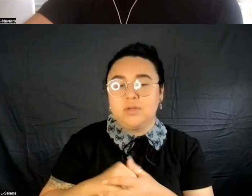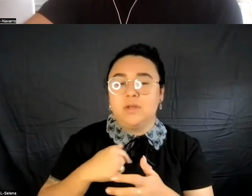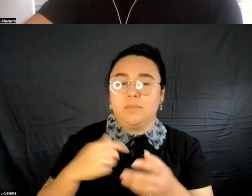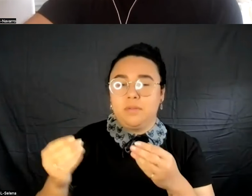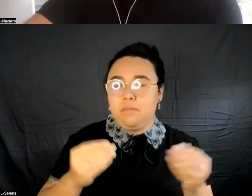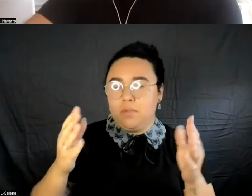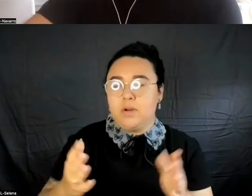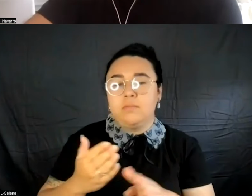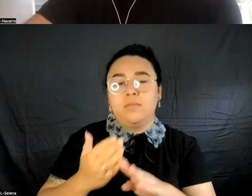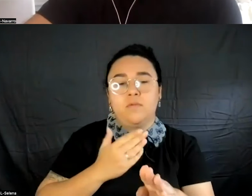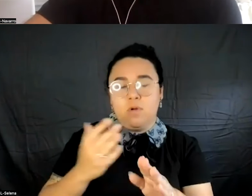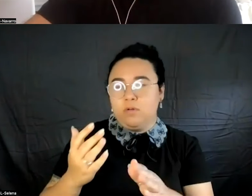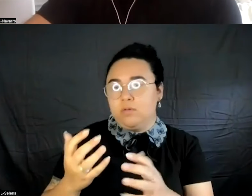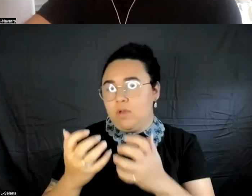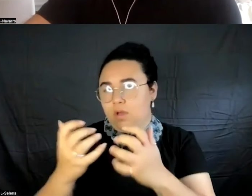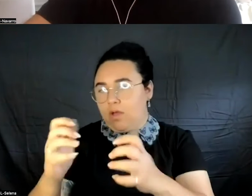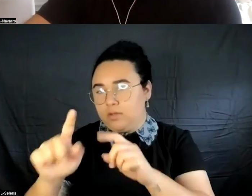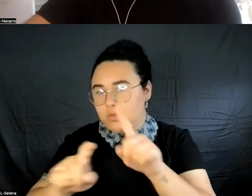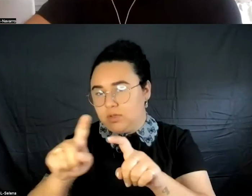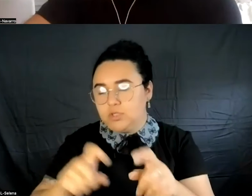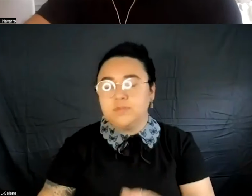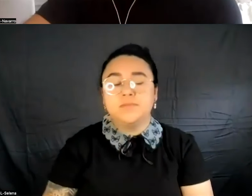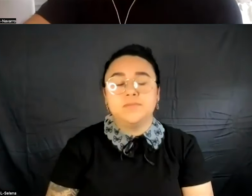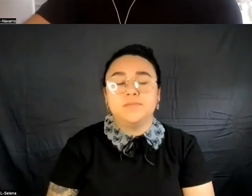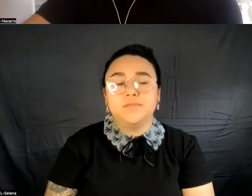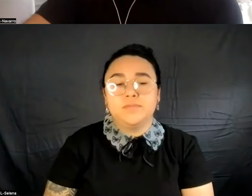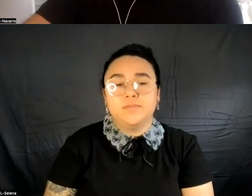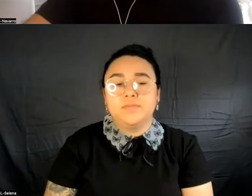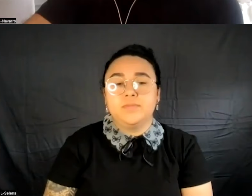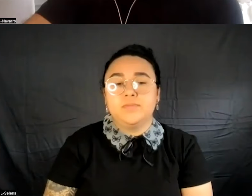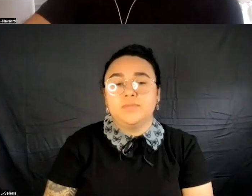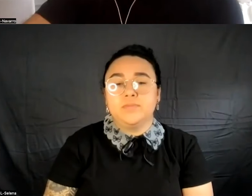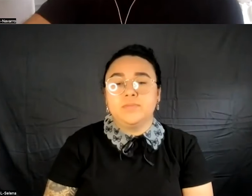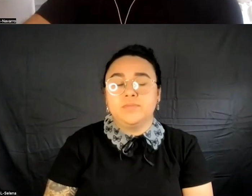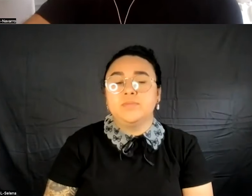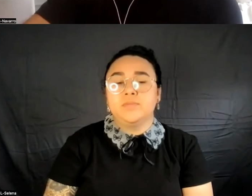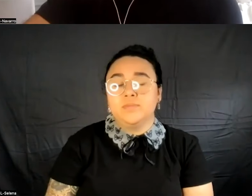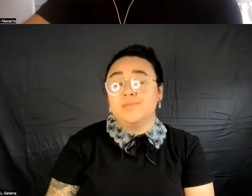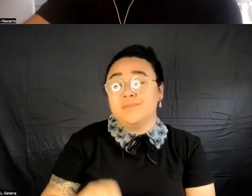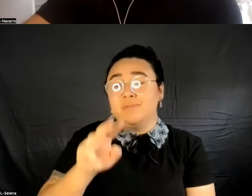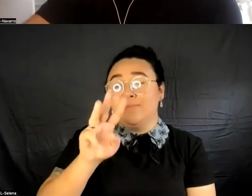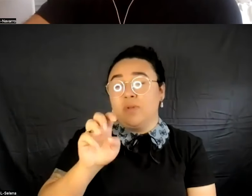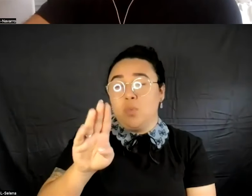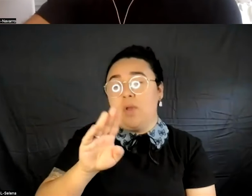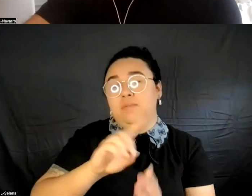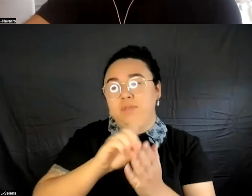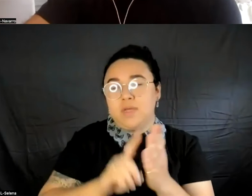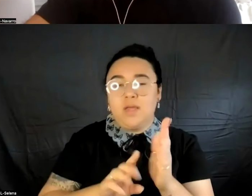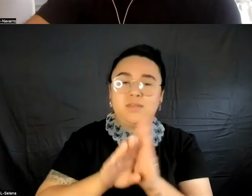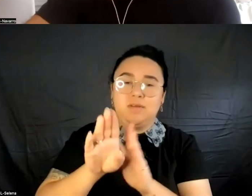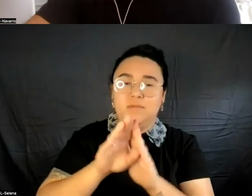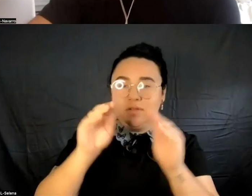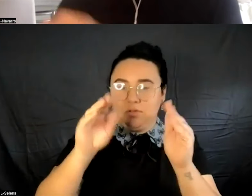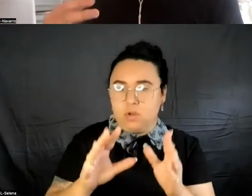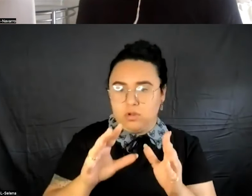before we take some of the audience questions is, what are effective ways for web design and development instructors to teach